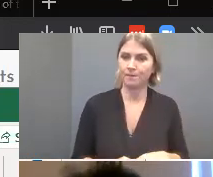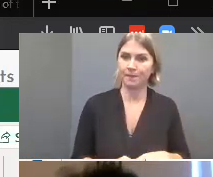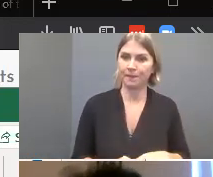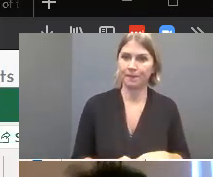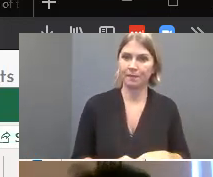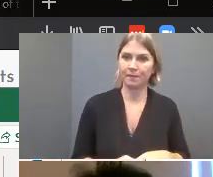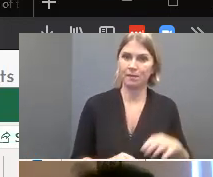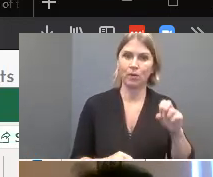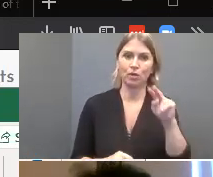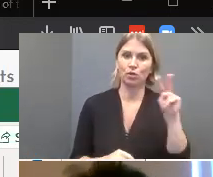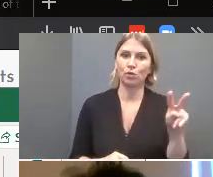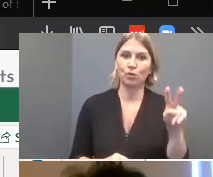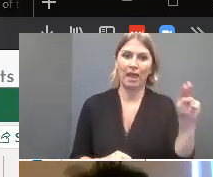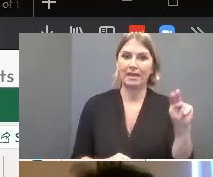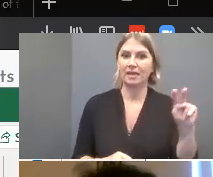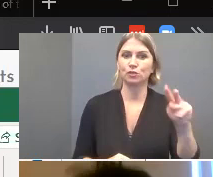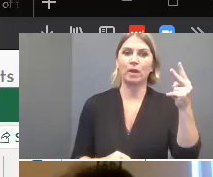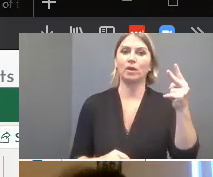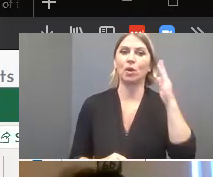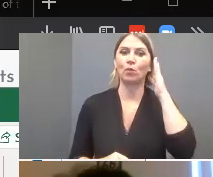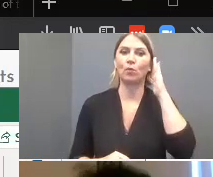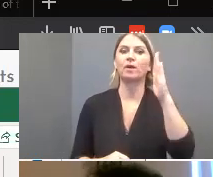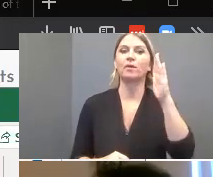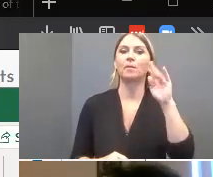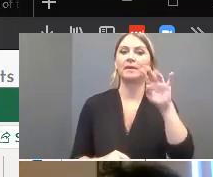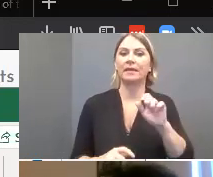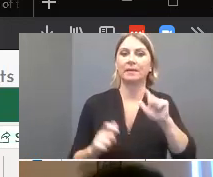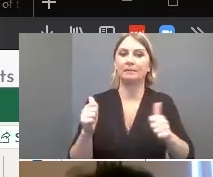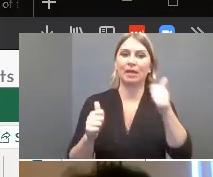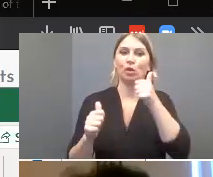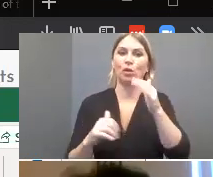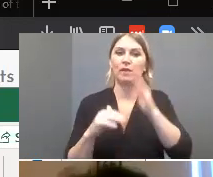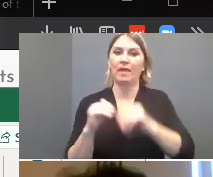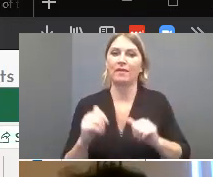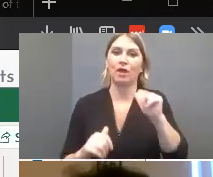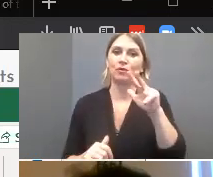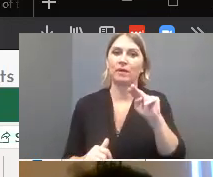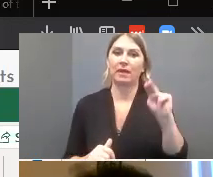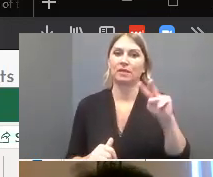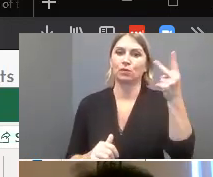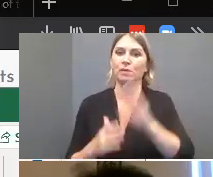where 2n squared is going to be larger than 3n squared minus 100n plus 6?